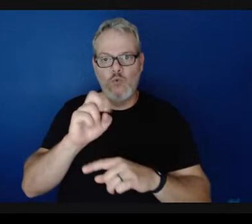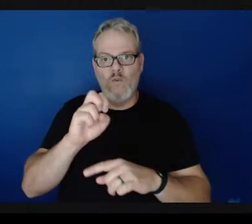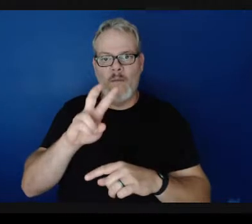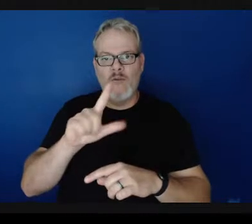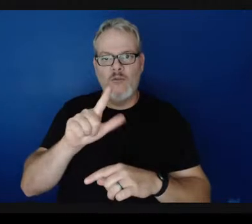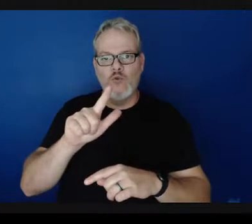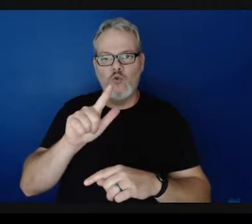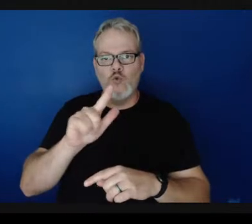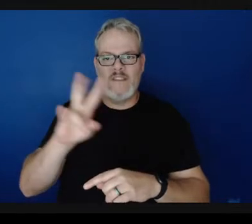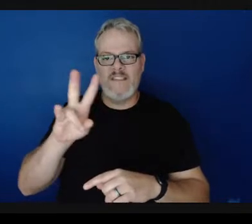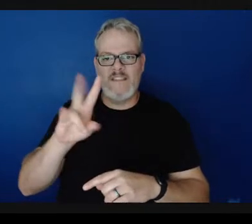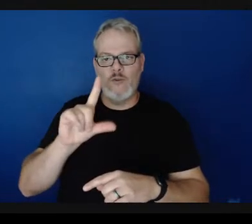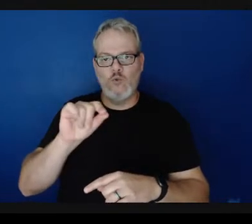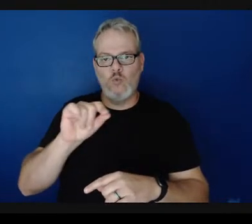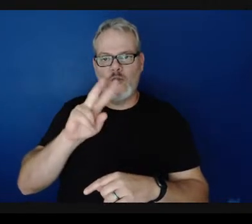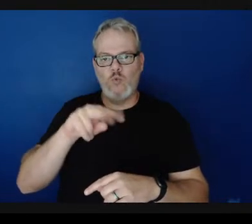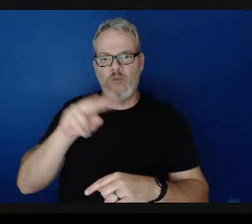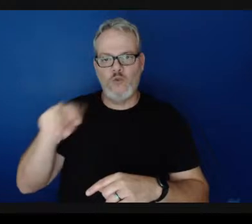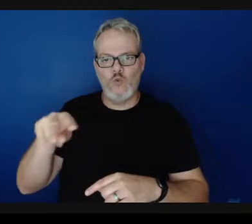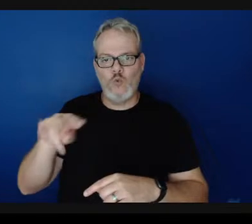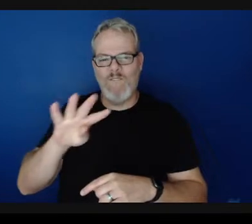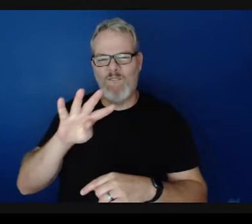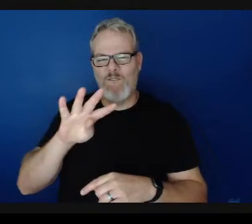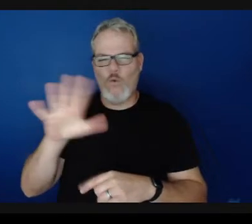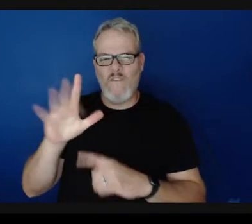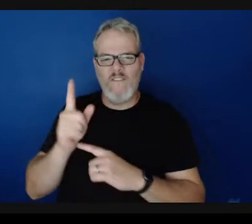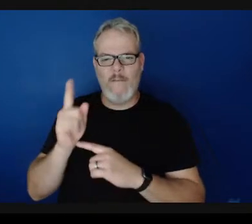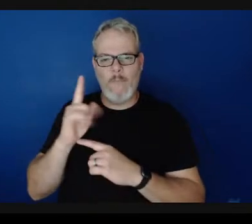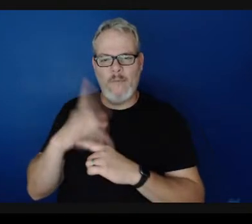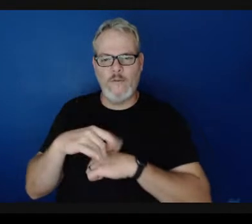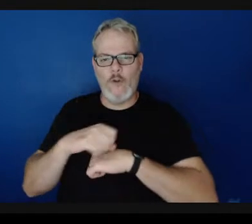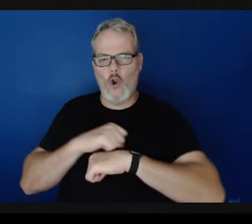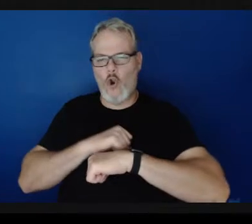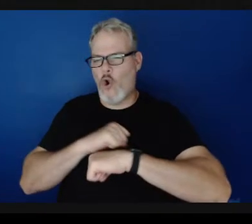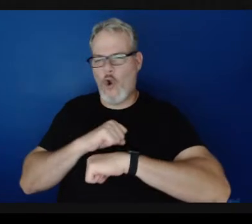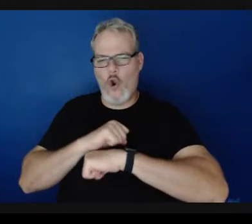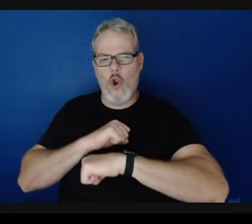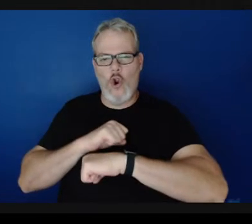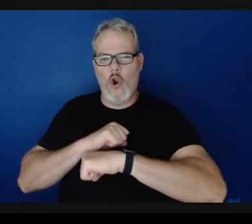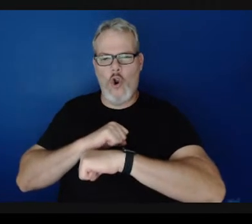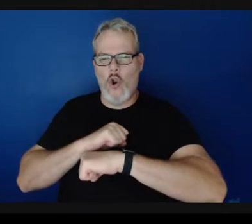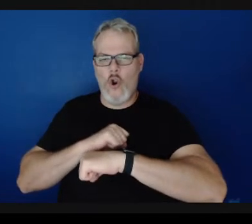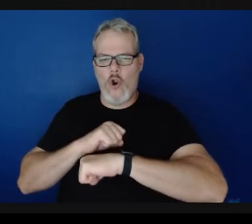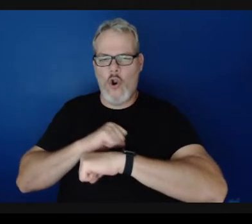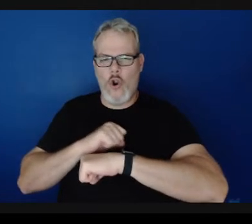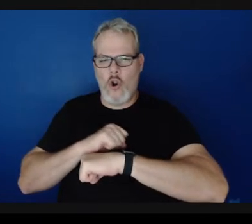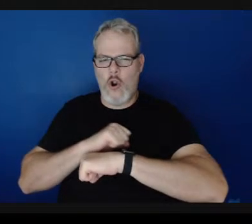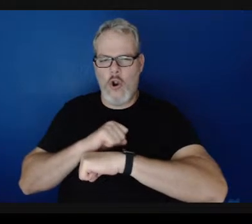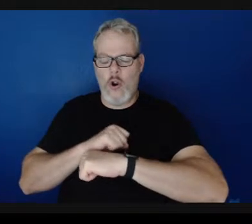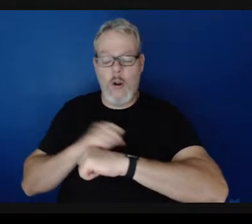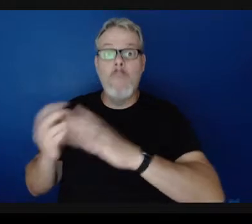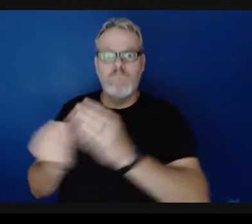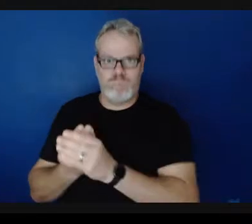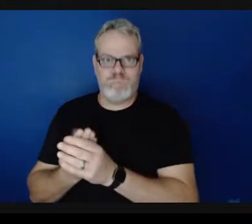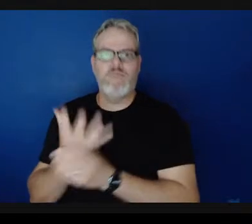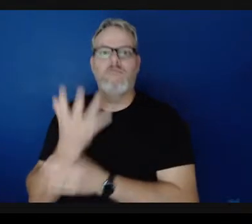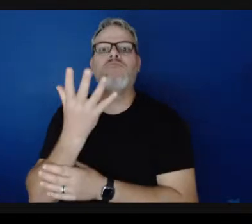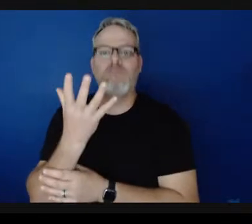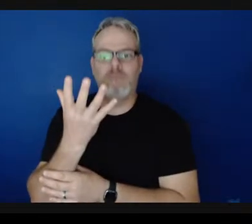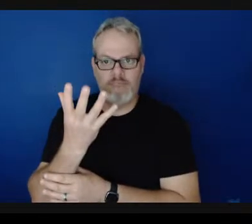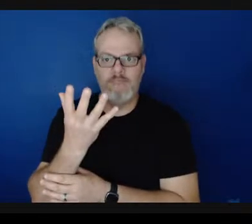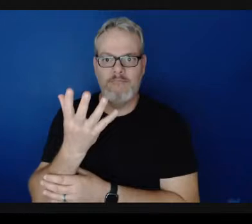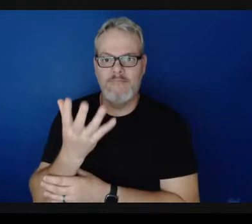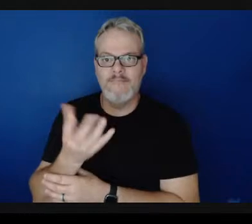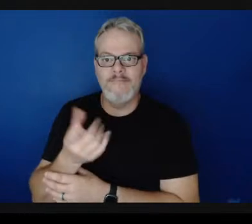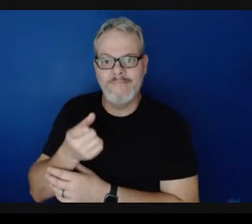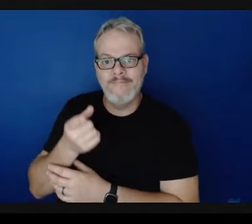2022, 45 minutes of earthquakes and tremor to go from that upper reservoir to the surface, erupting right there. And they pull us out from all this